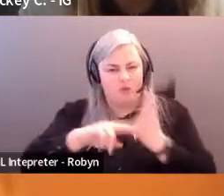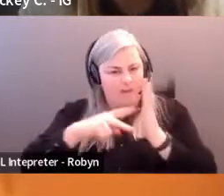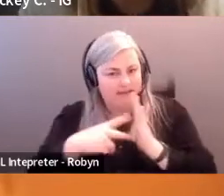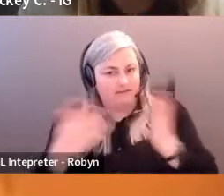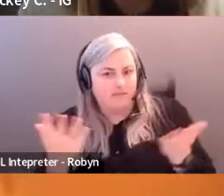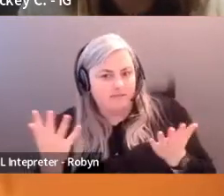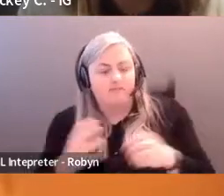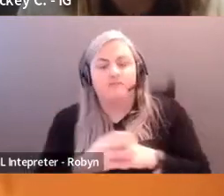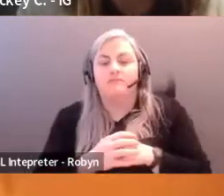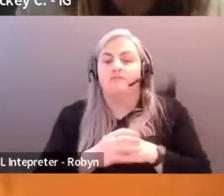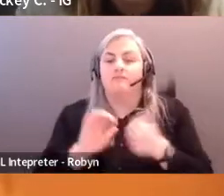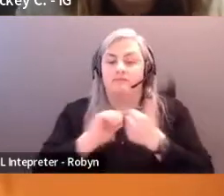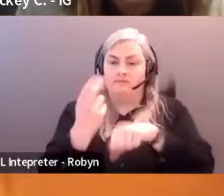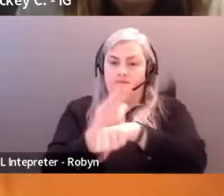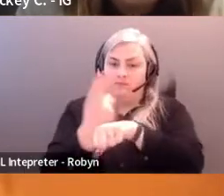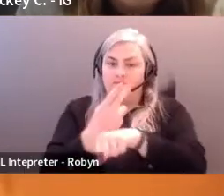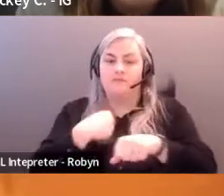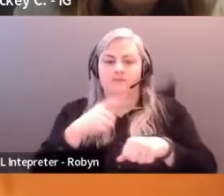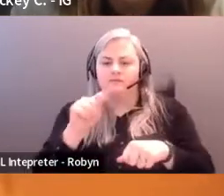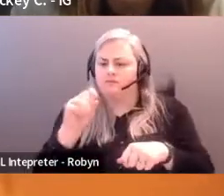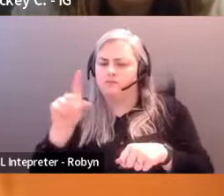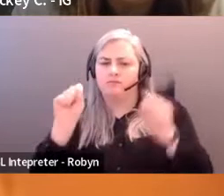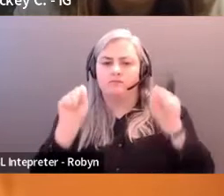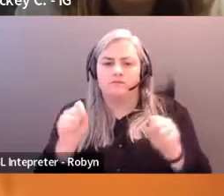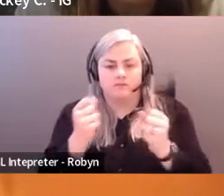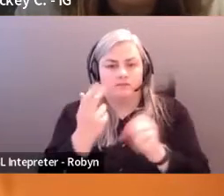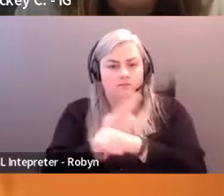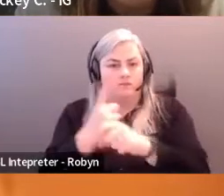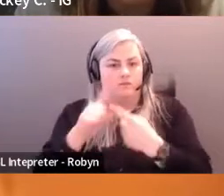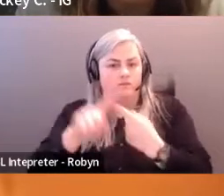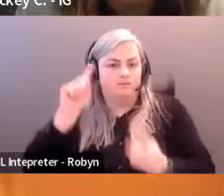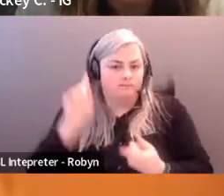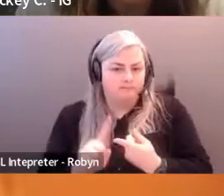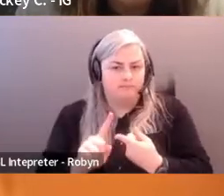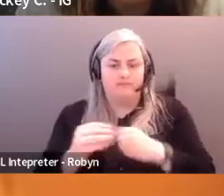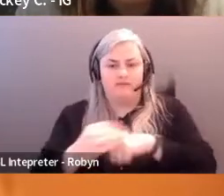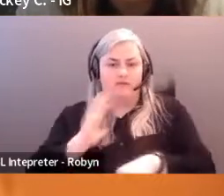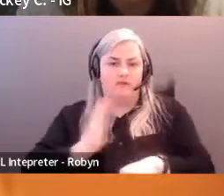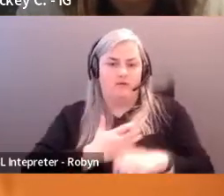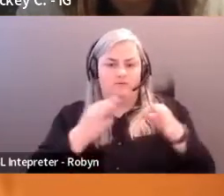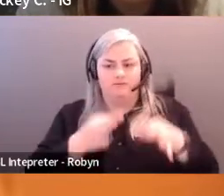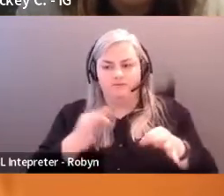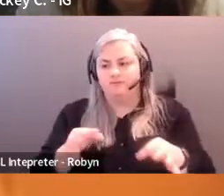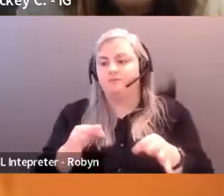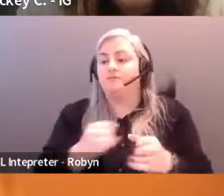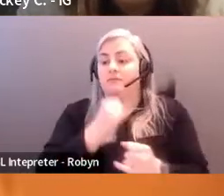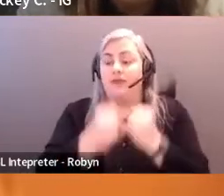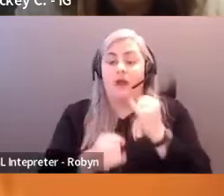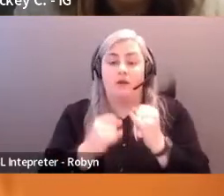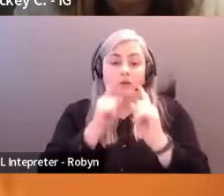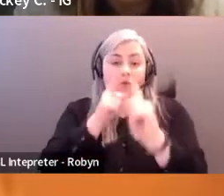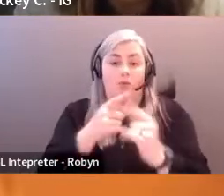and what tools and tactics are necessary to minimize its influence on our decision-making. The end goal